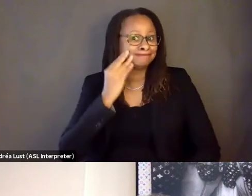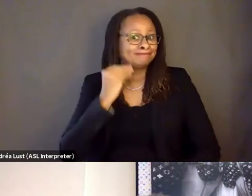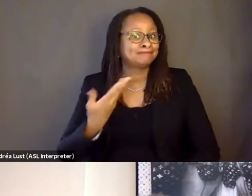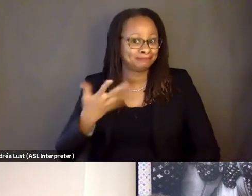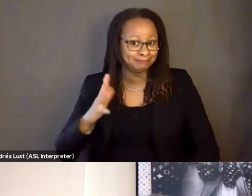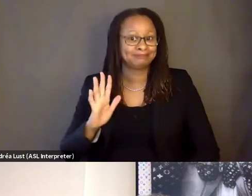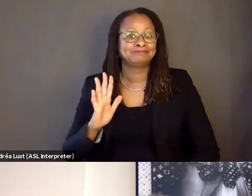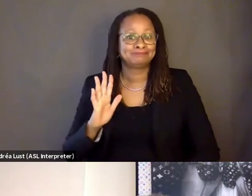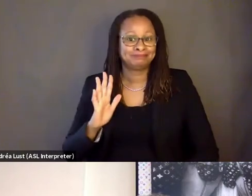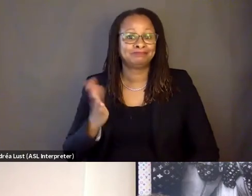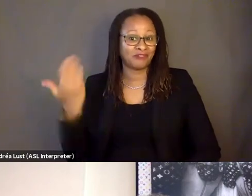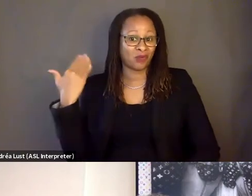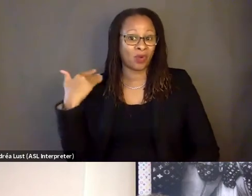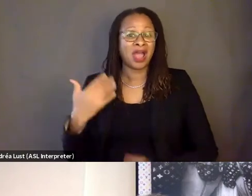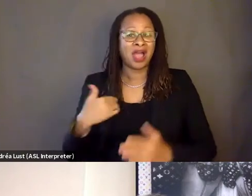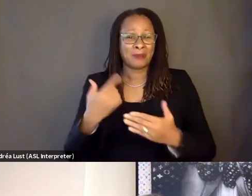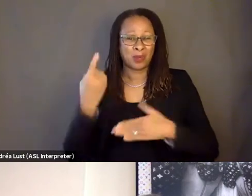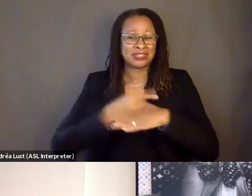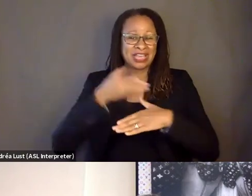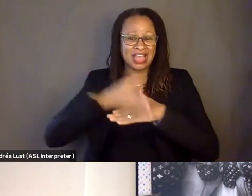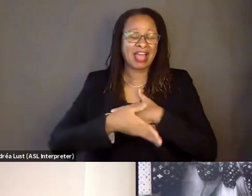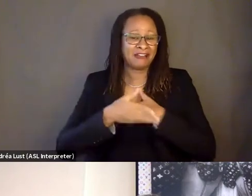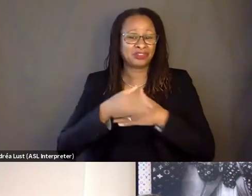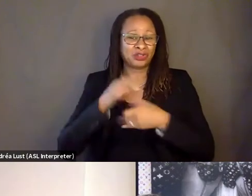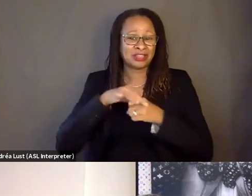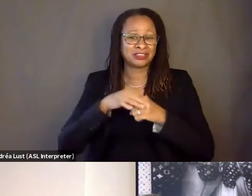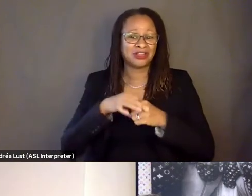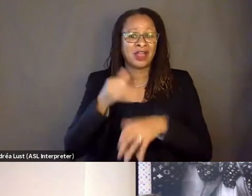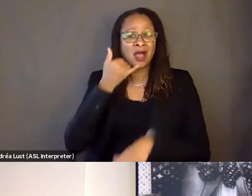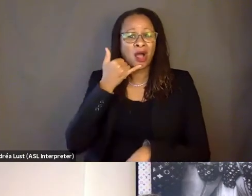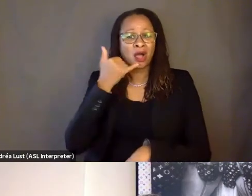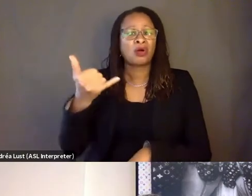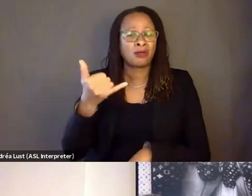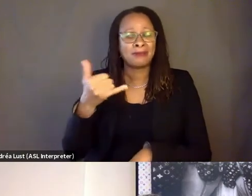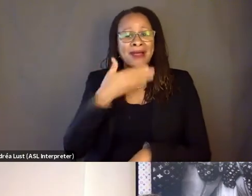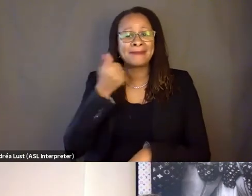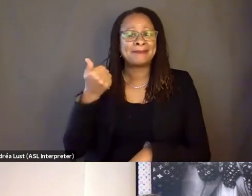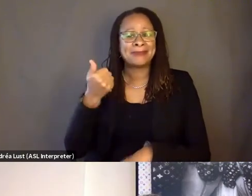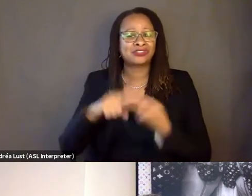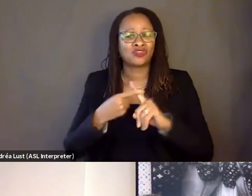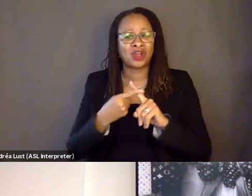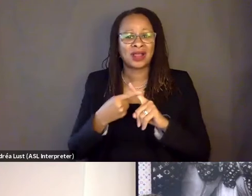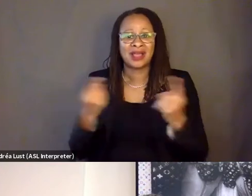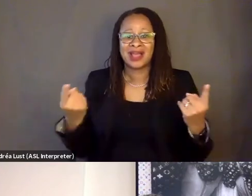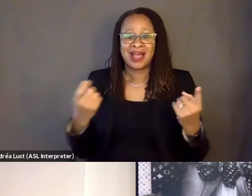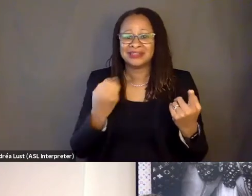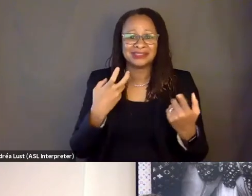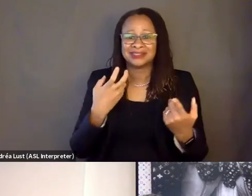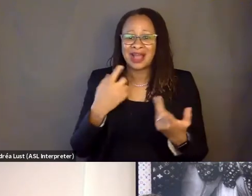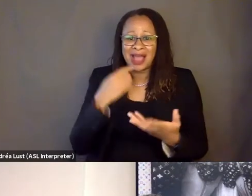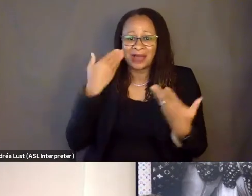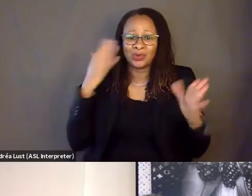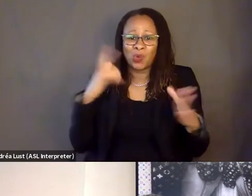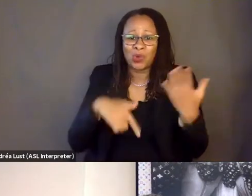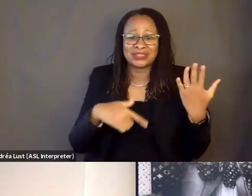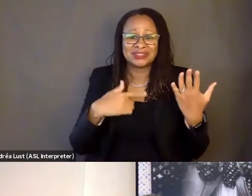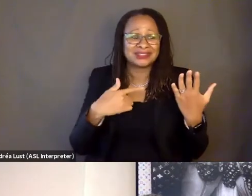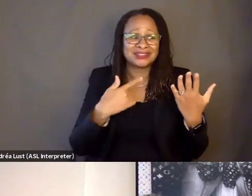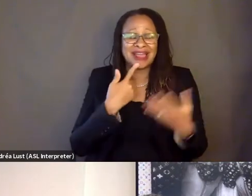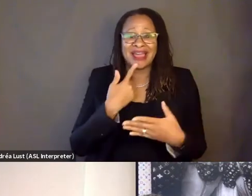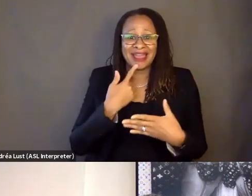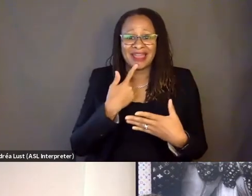on the day after the election, I called my best friend because I had to go do a television appearance, and I was saying to him, like, I don't even know what to say. And he was like, we've